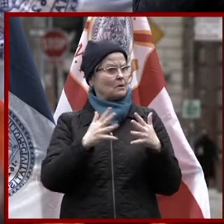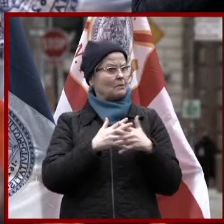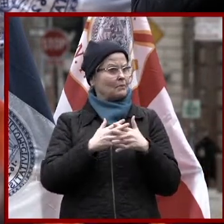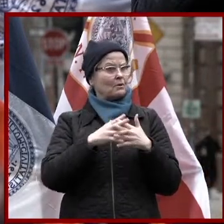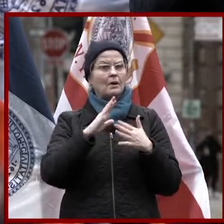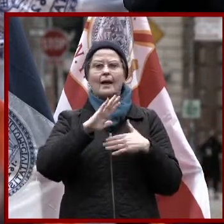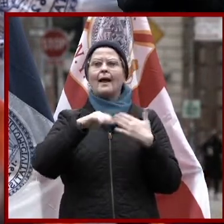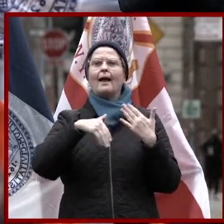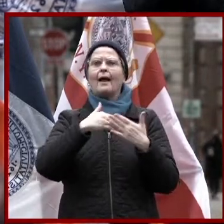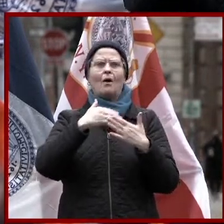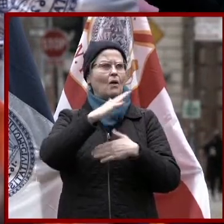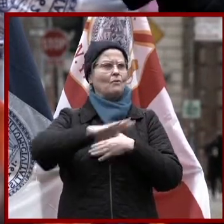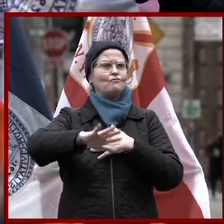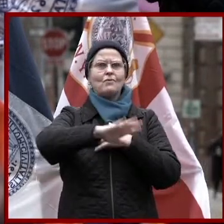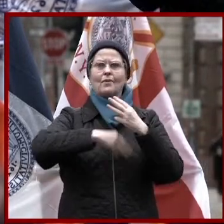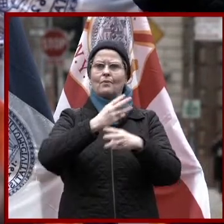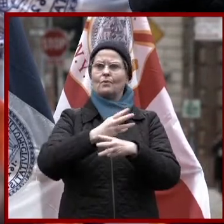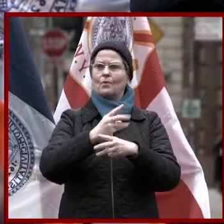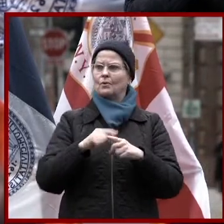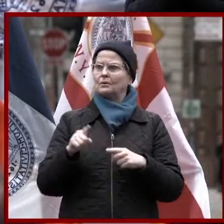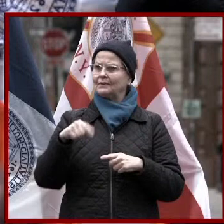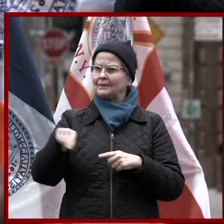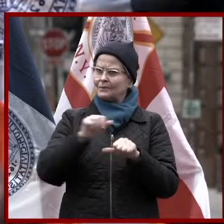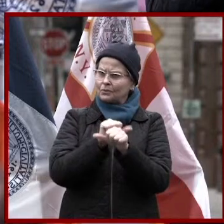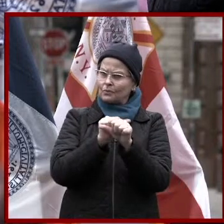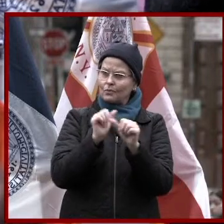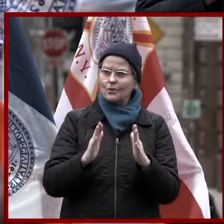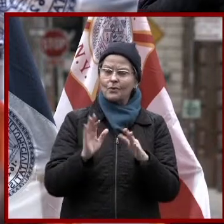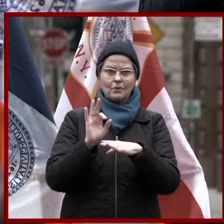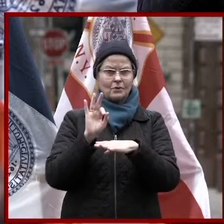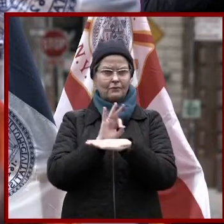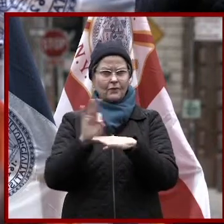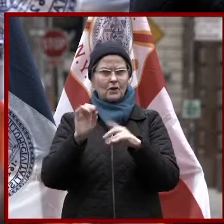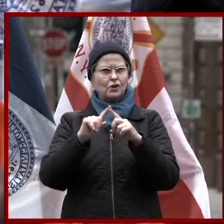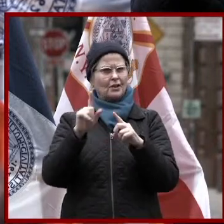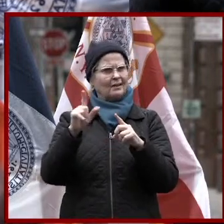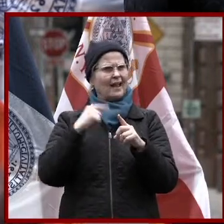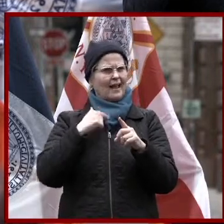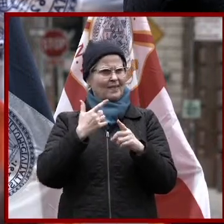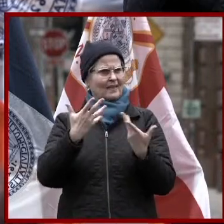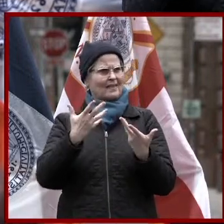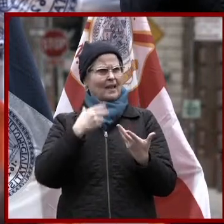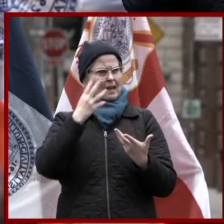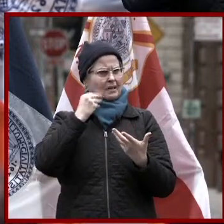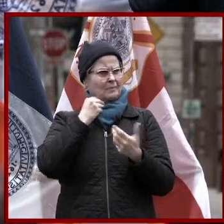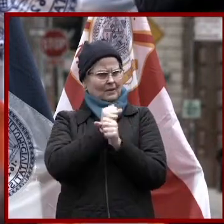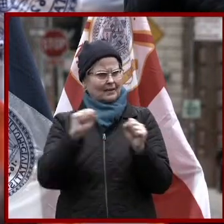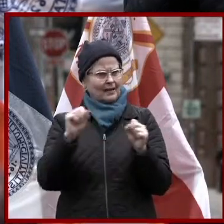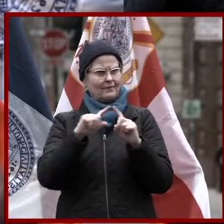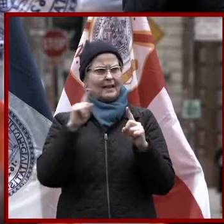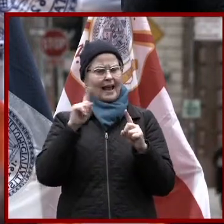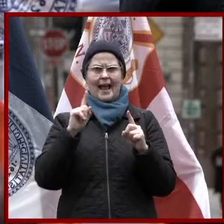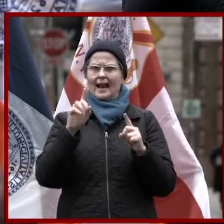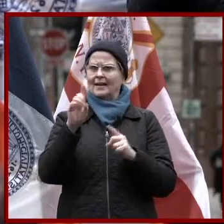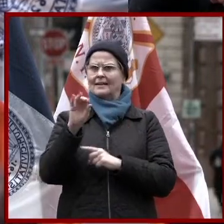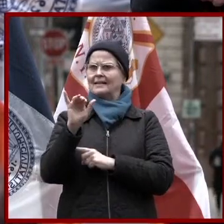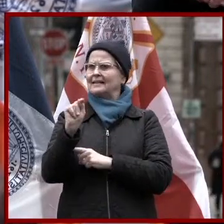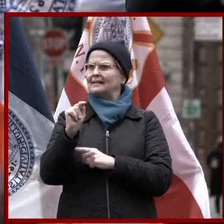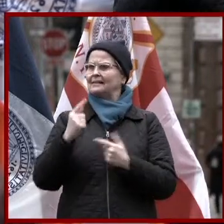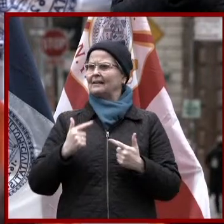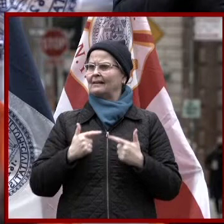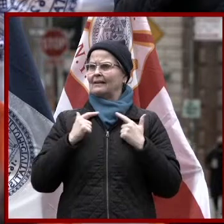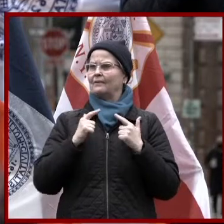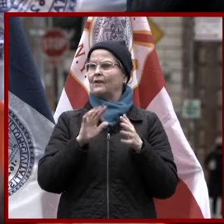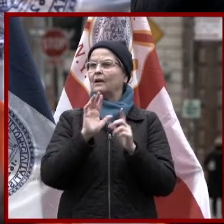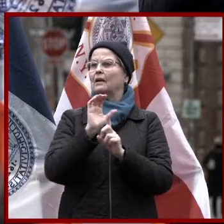around the world, that they function and operate under decent living and working conditions. One of the things that